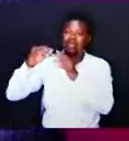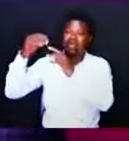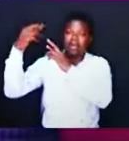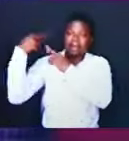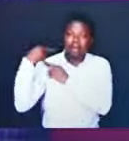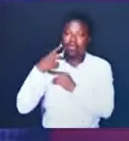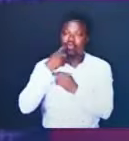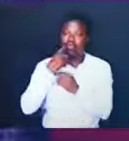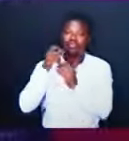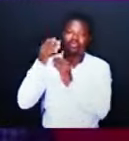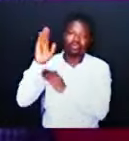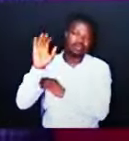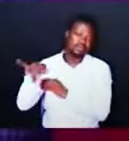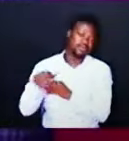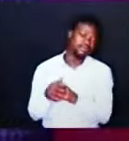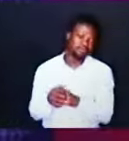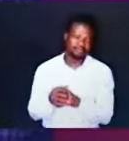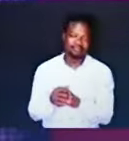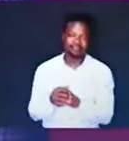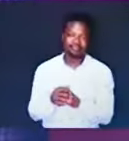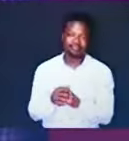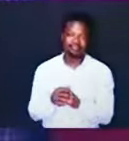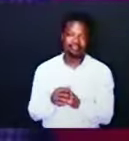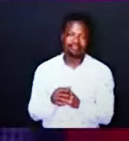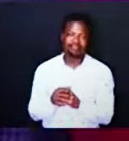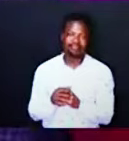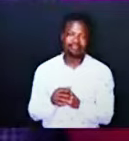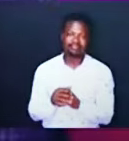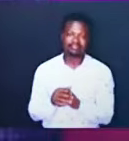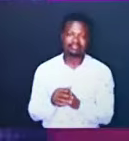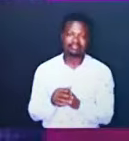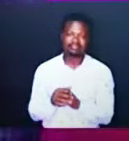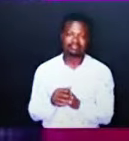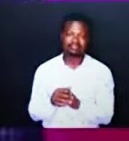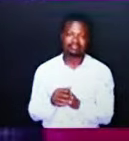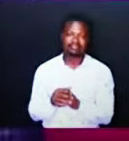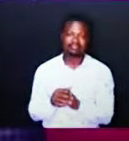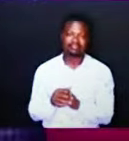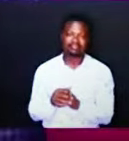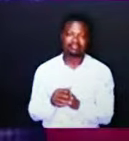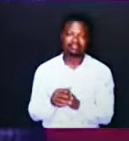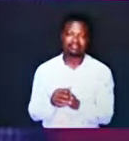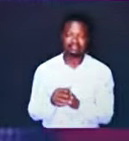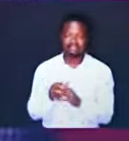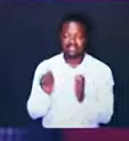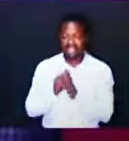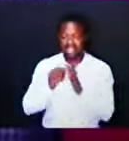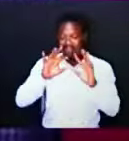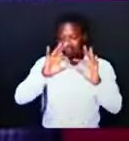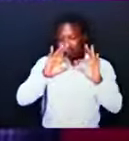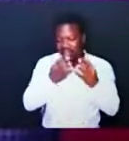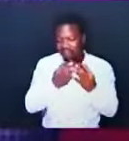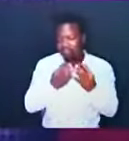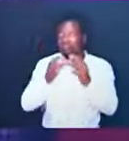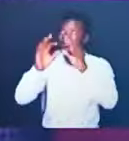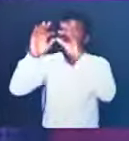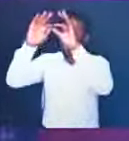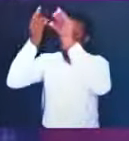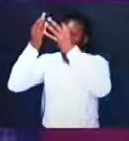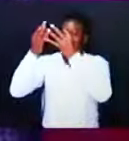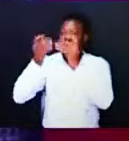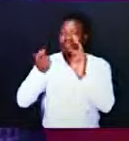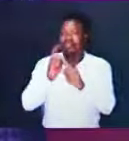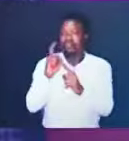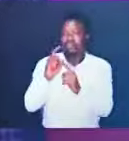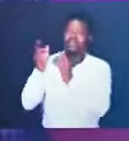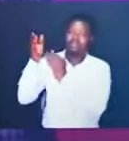nyina bom eye ebusuya kura eye onyankopon ebusuya. Is named or is called. So it has been